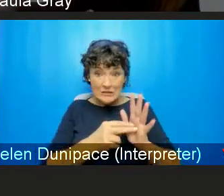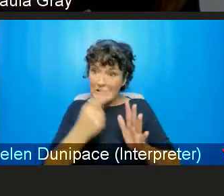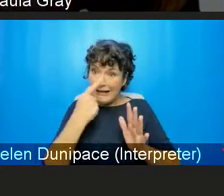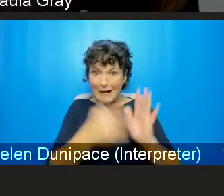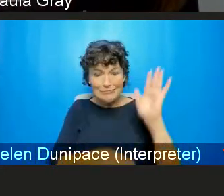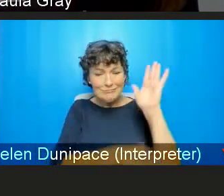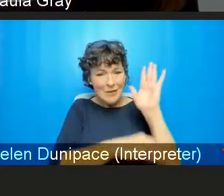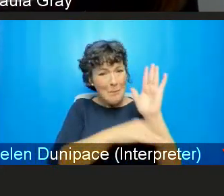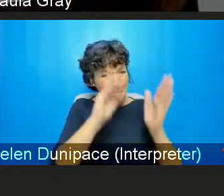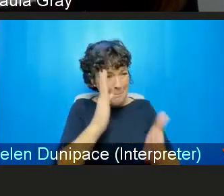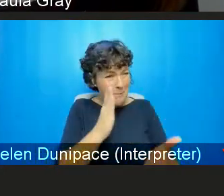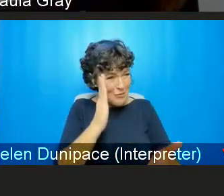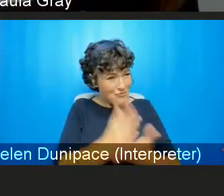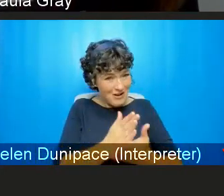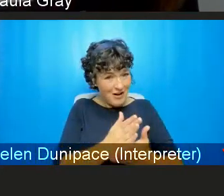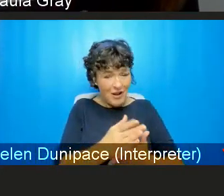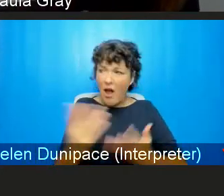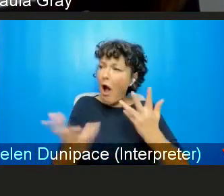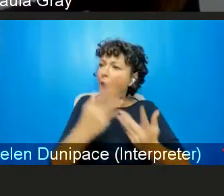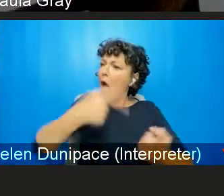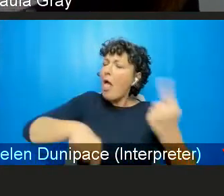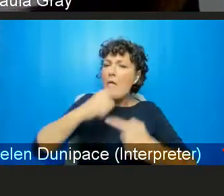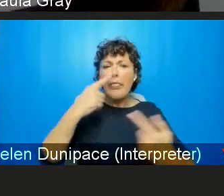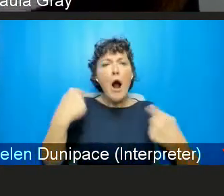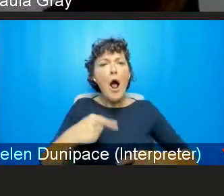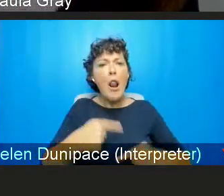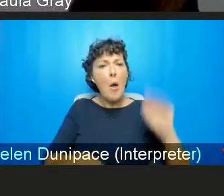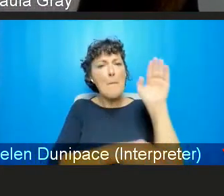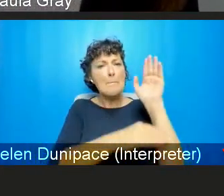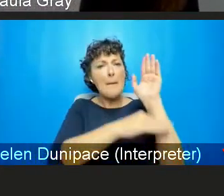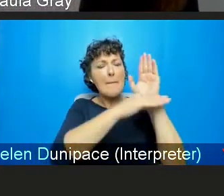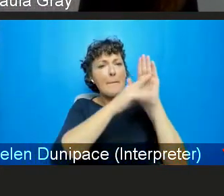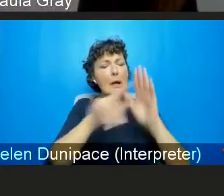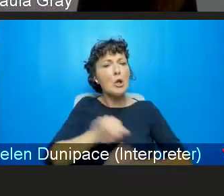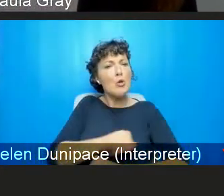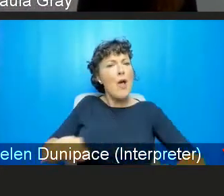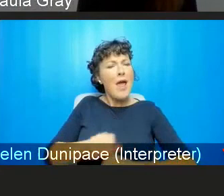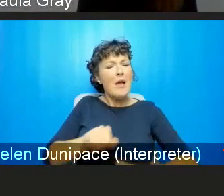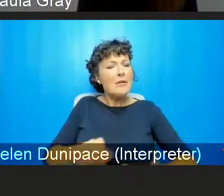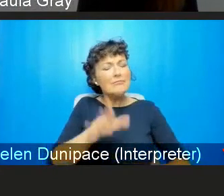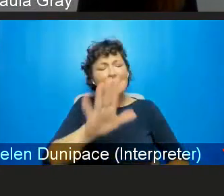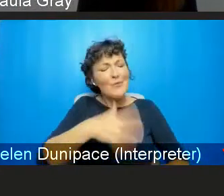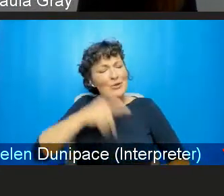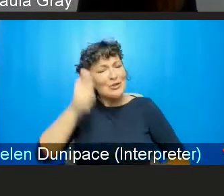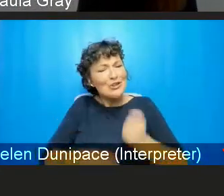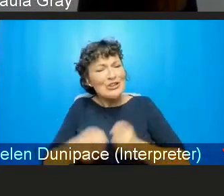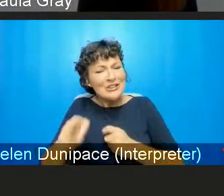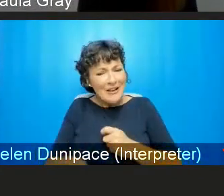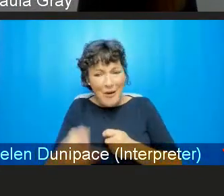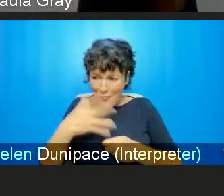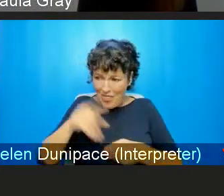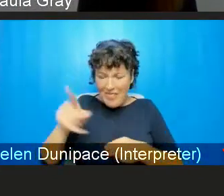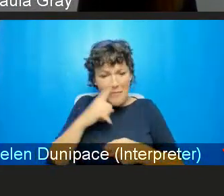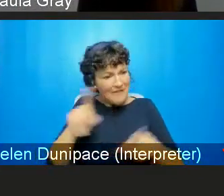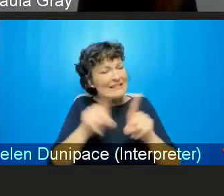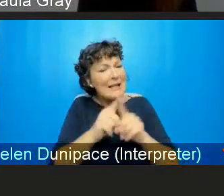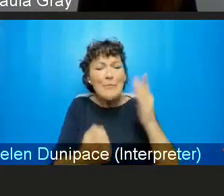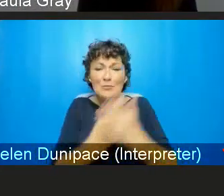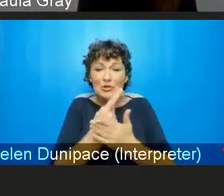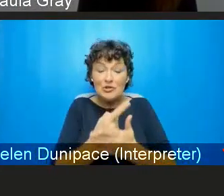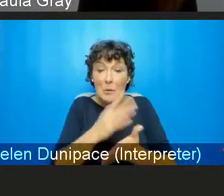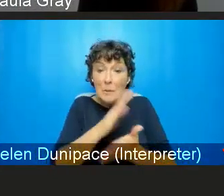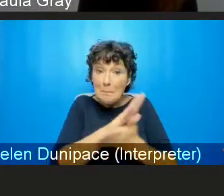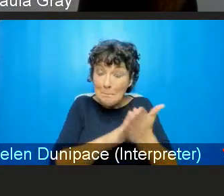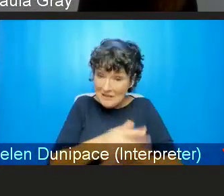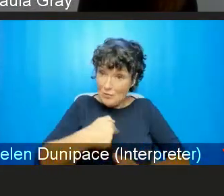they are now to actually through to an identified need within the business that also provides that career development for them. And that involves going through, you know, a series of